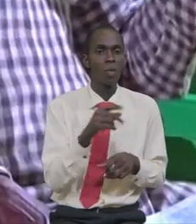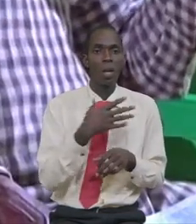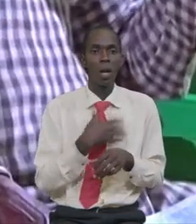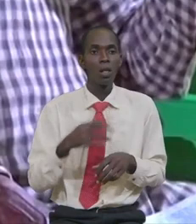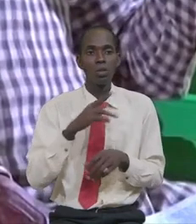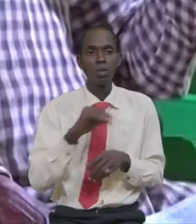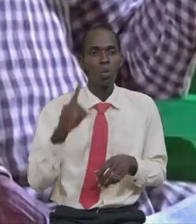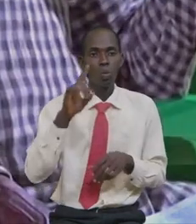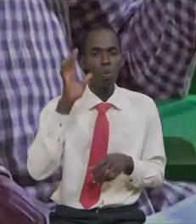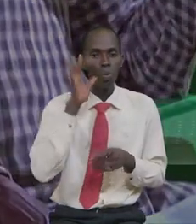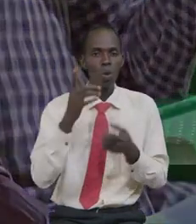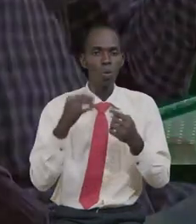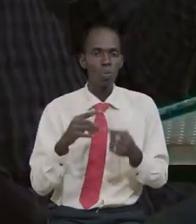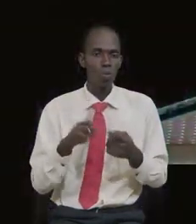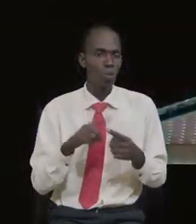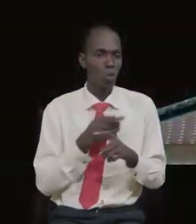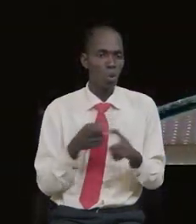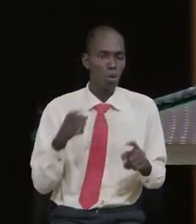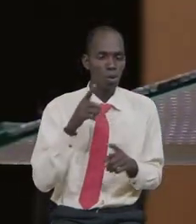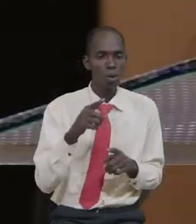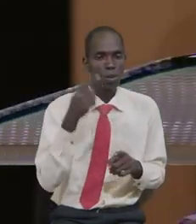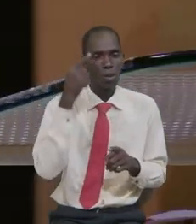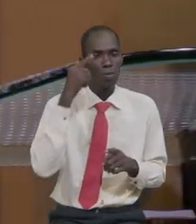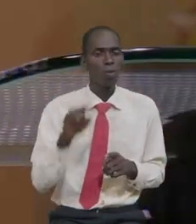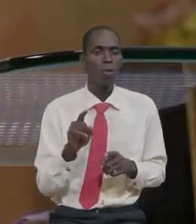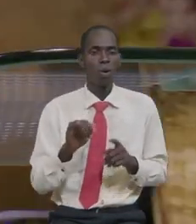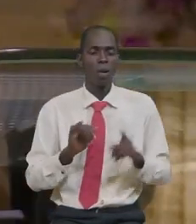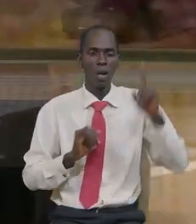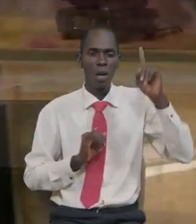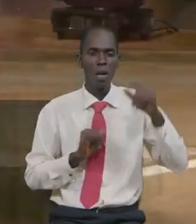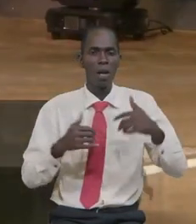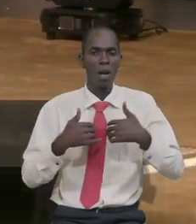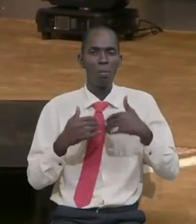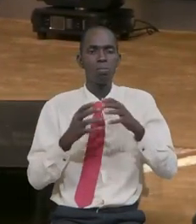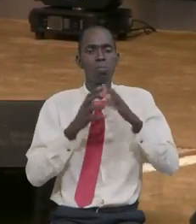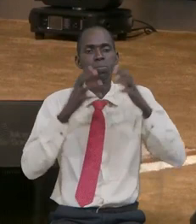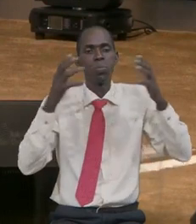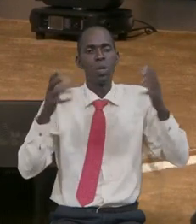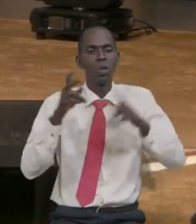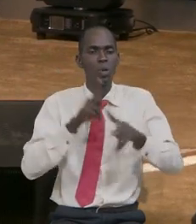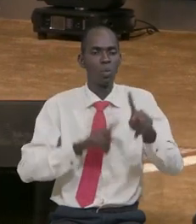thee. For I have much people in this city. Then